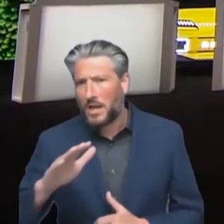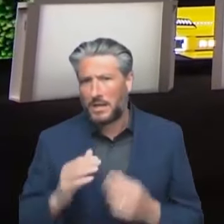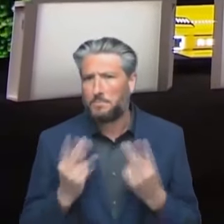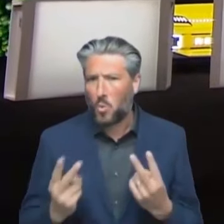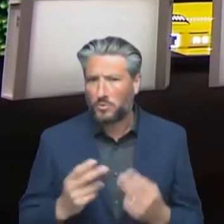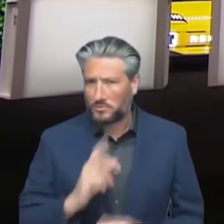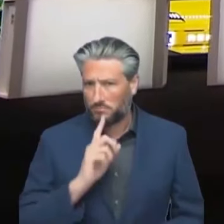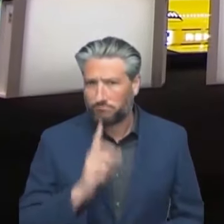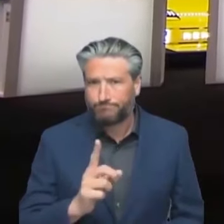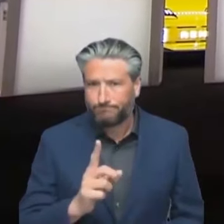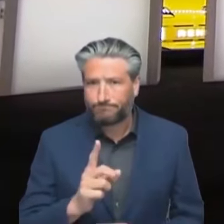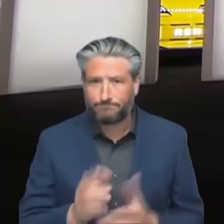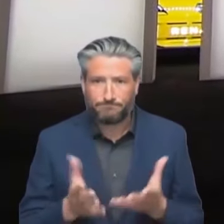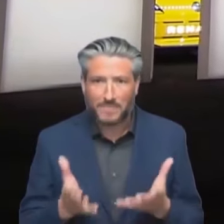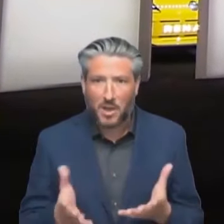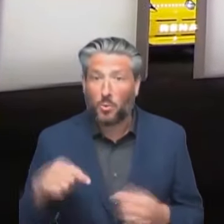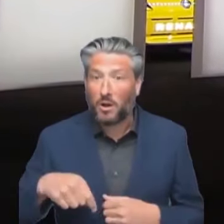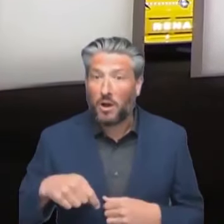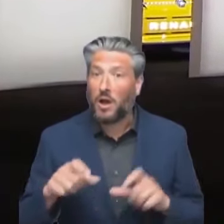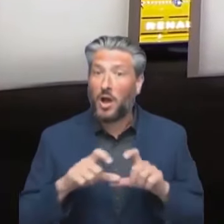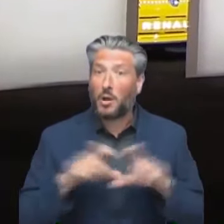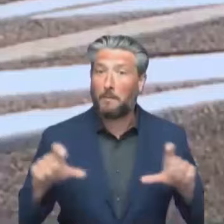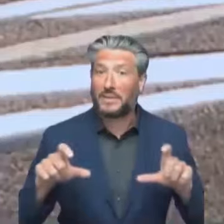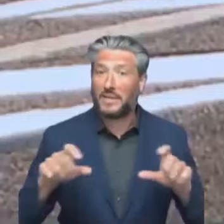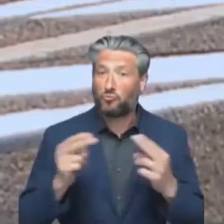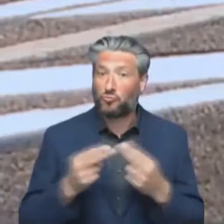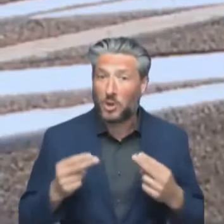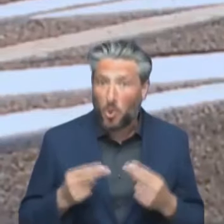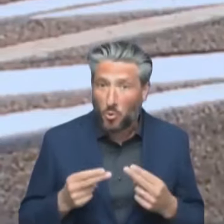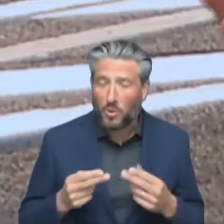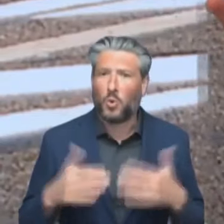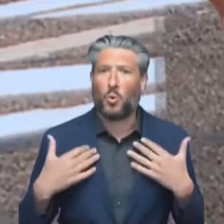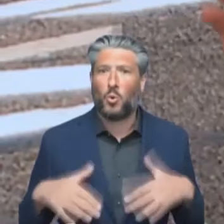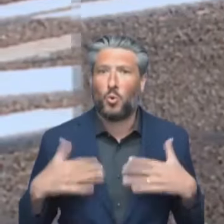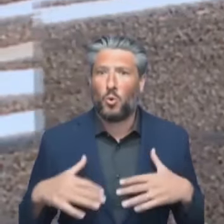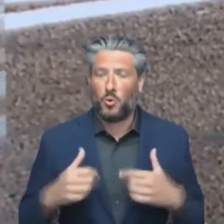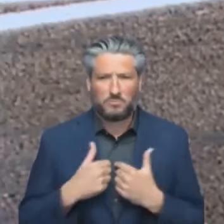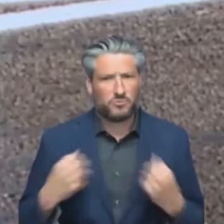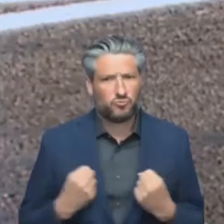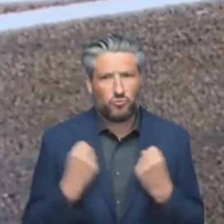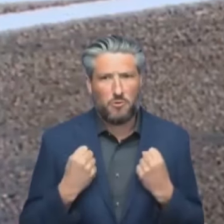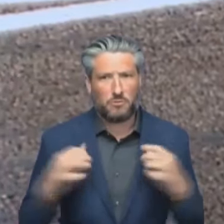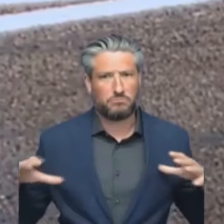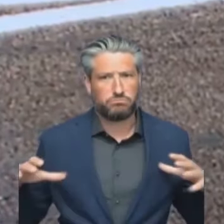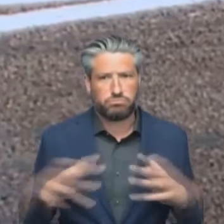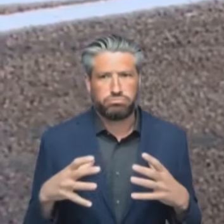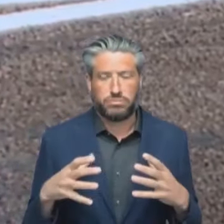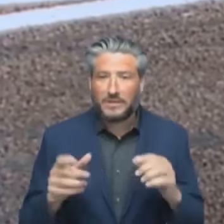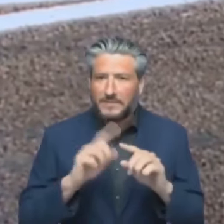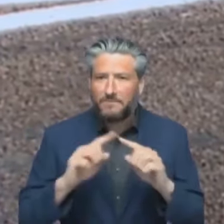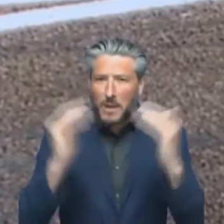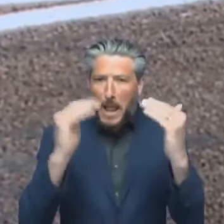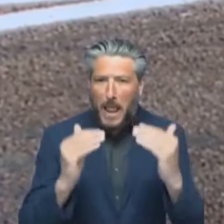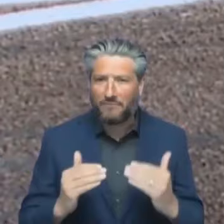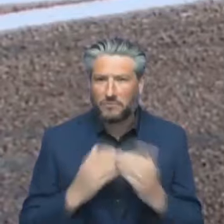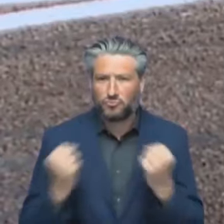see within this company. This dynamic is based on the company's collective strength, which is evident at all levels within the group's